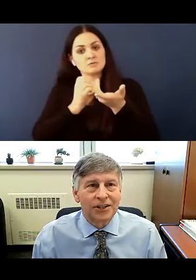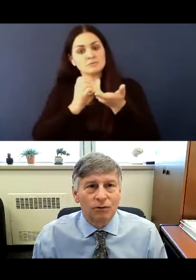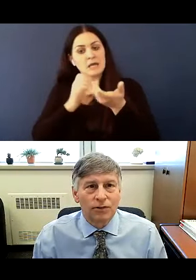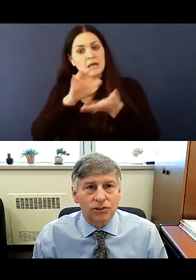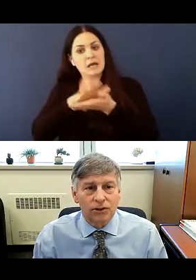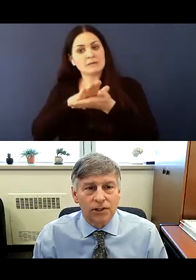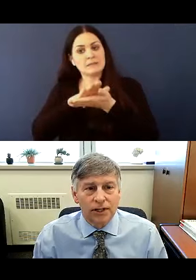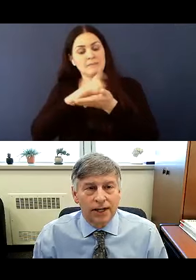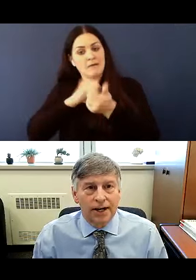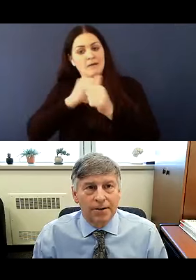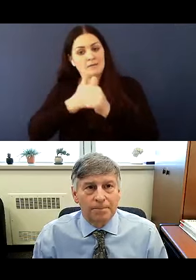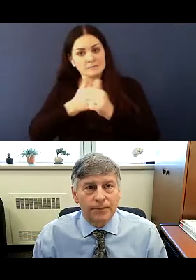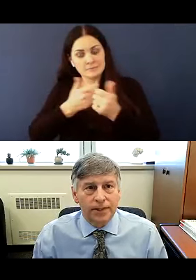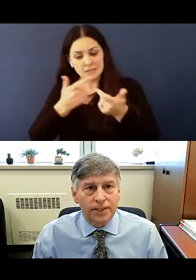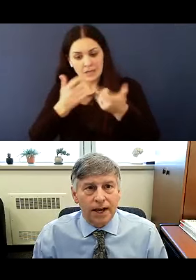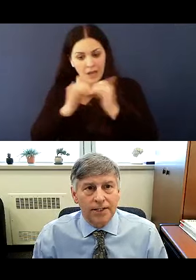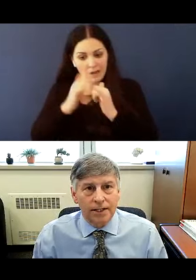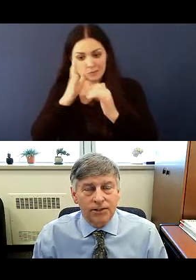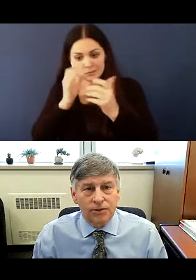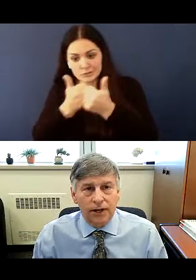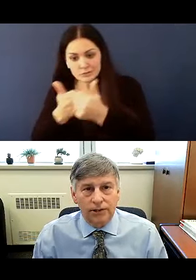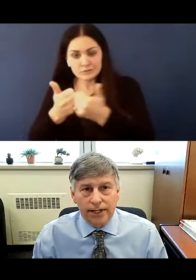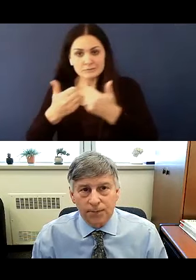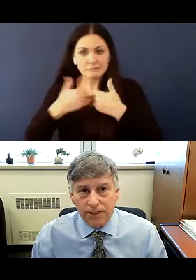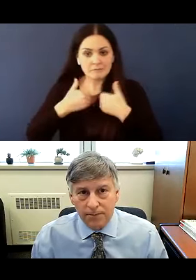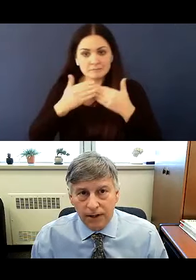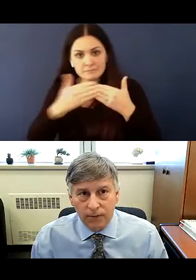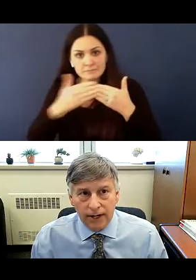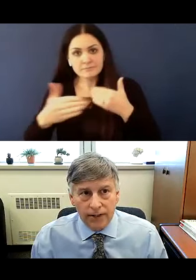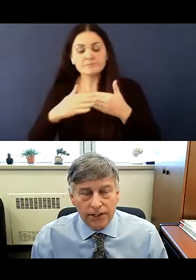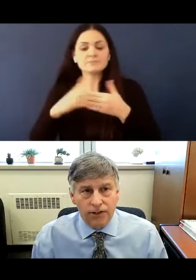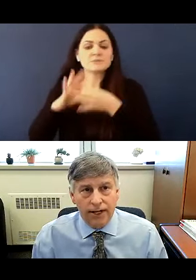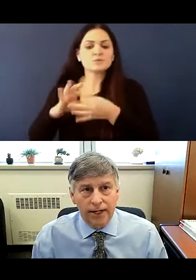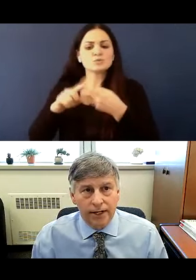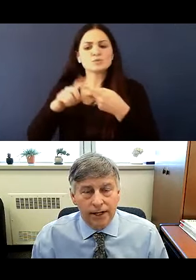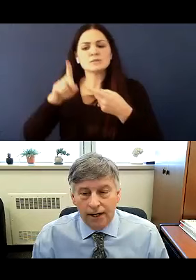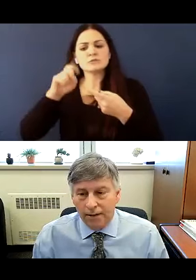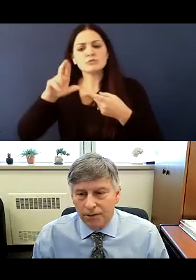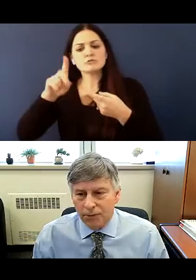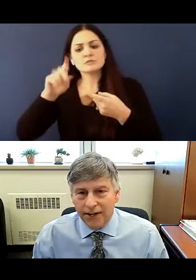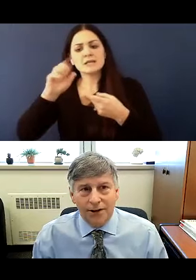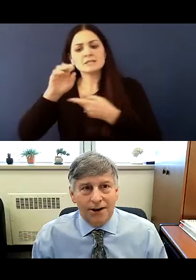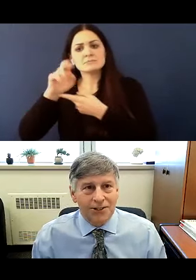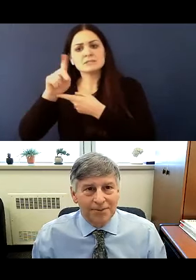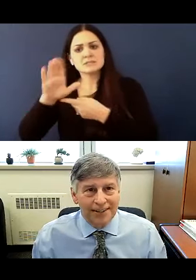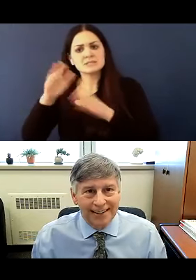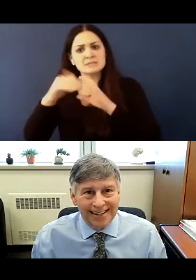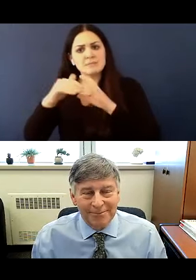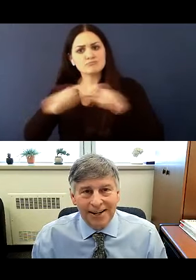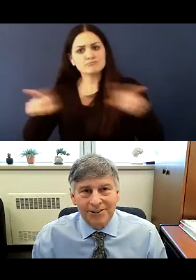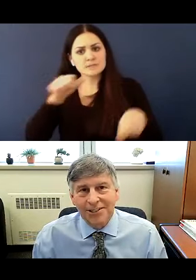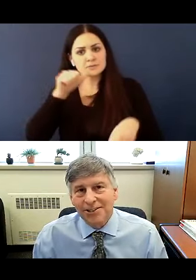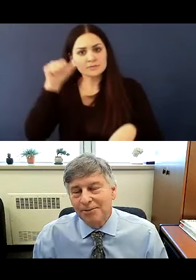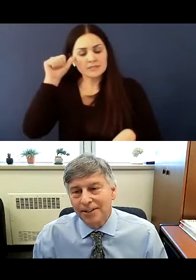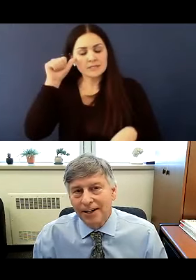another COVID surge. This ties into Dr. Desmond's email that went out yesterday. So we have an awesome